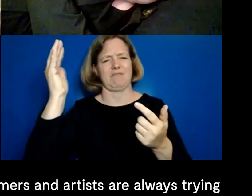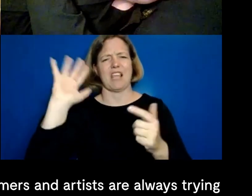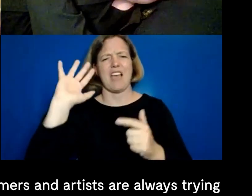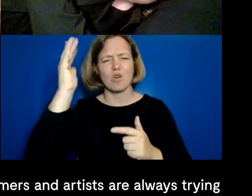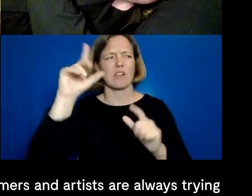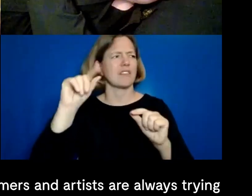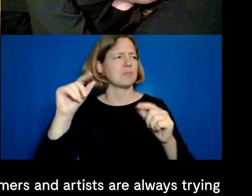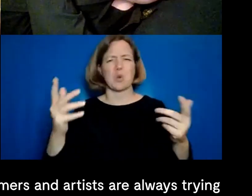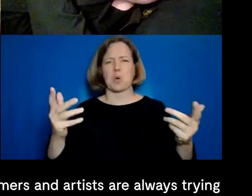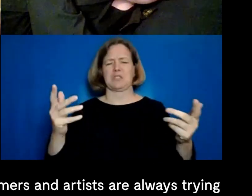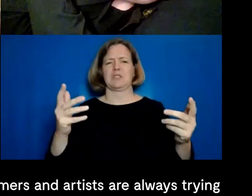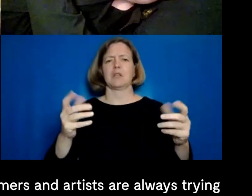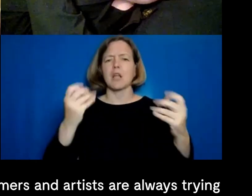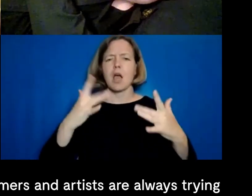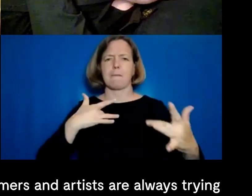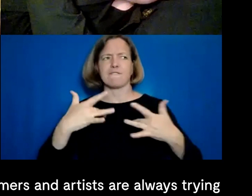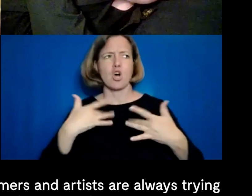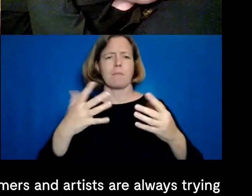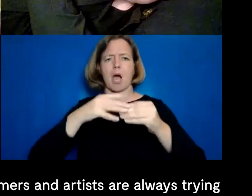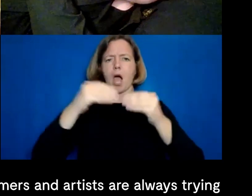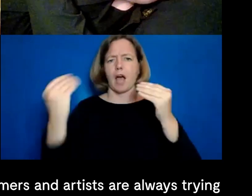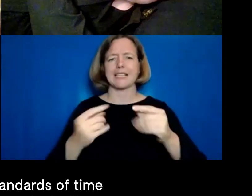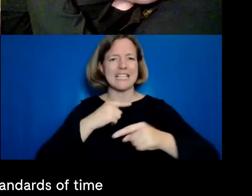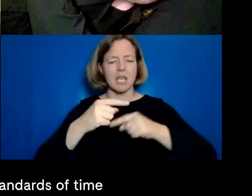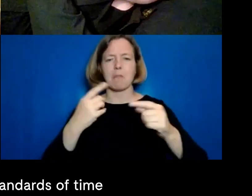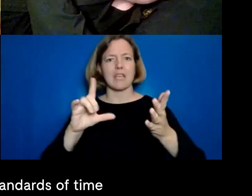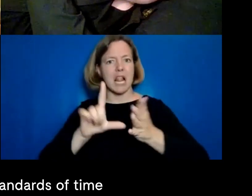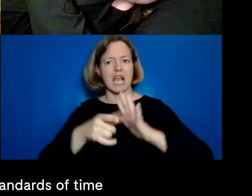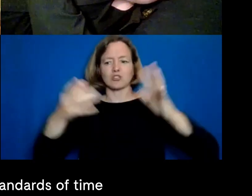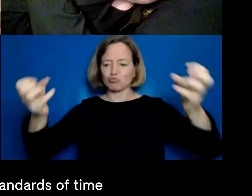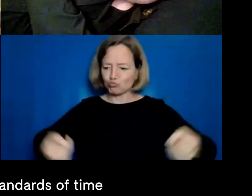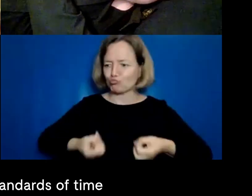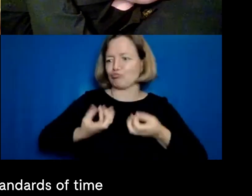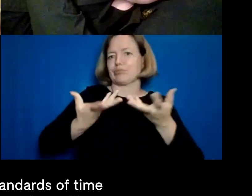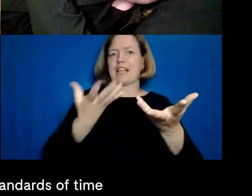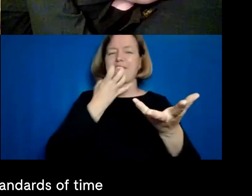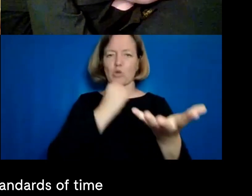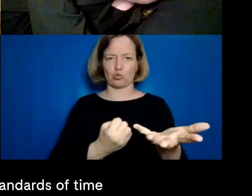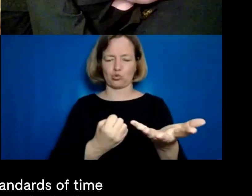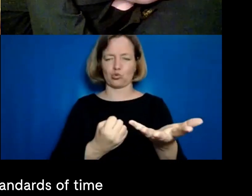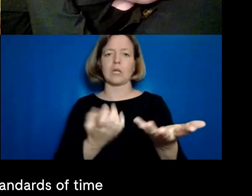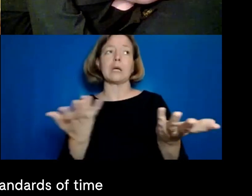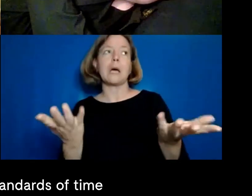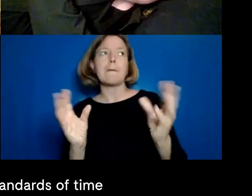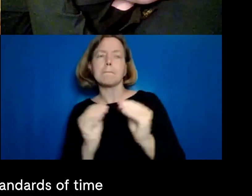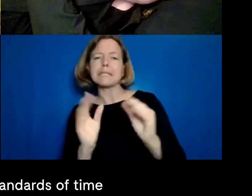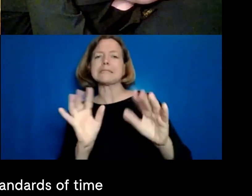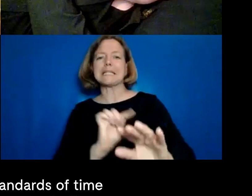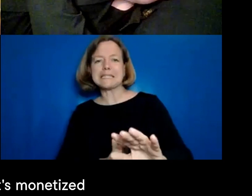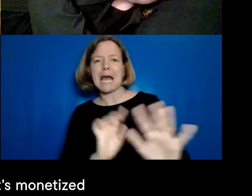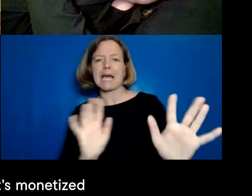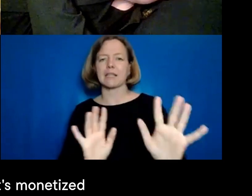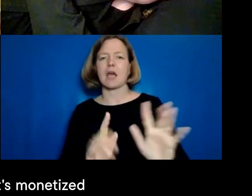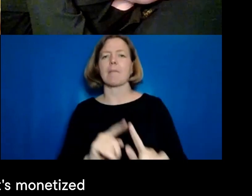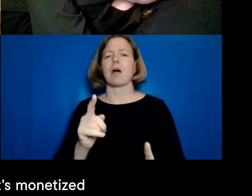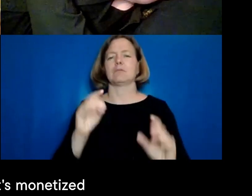are always trying to make work that is conforming to normative standards of time and what success looks like,